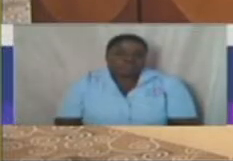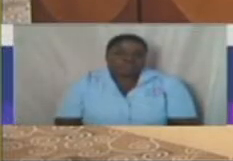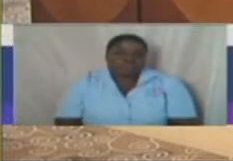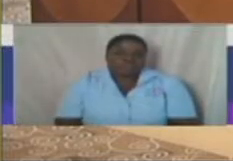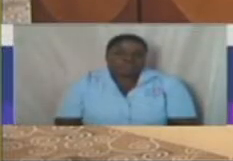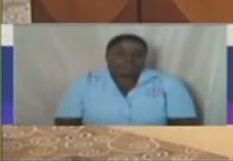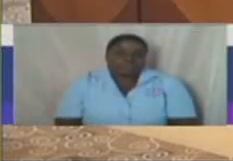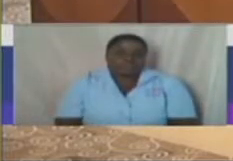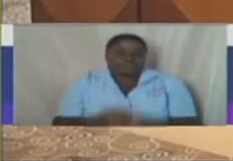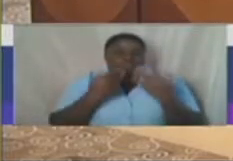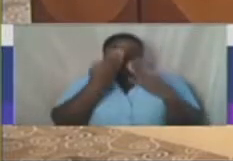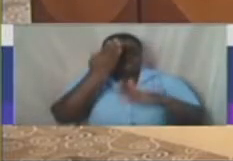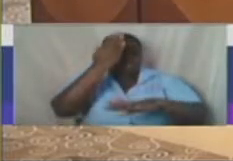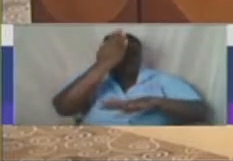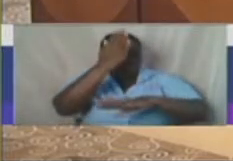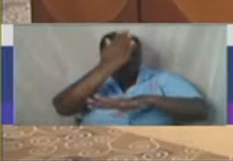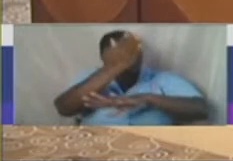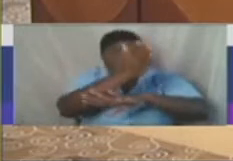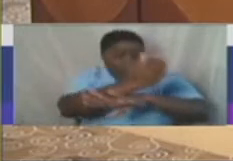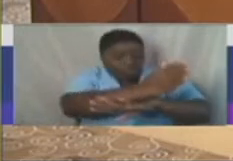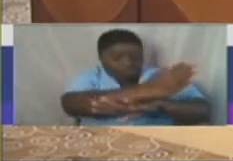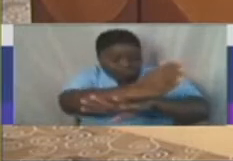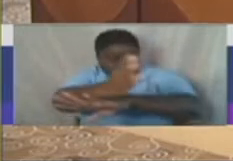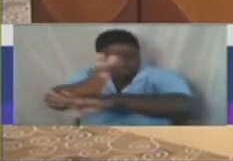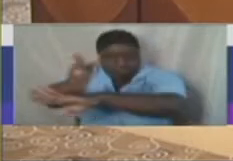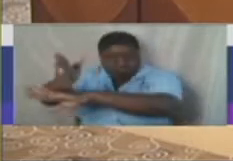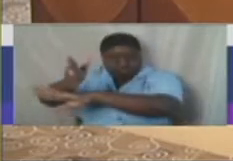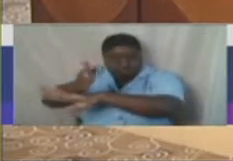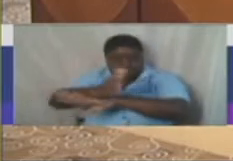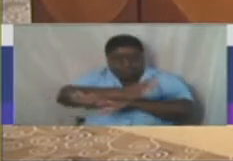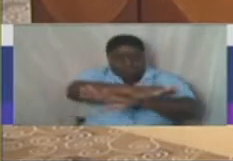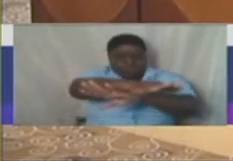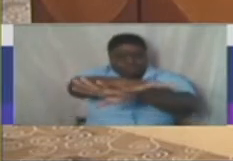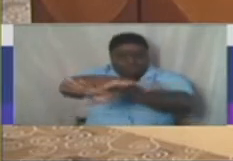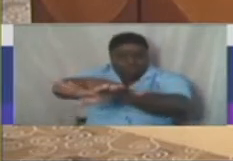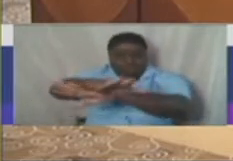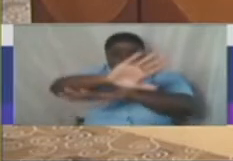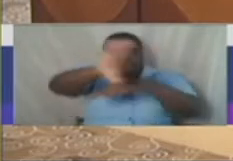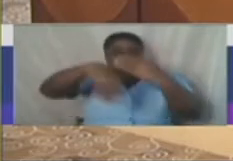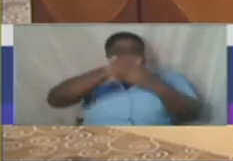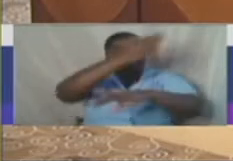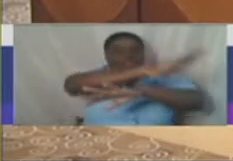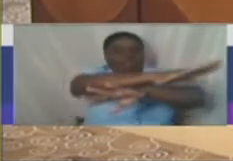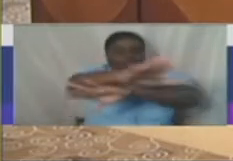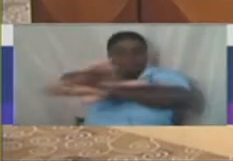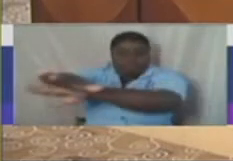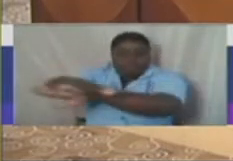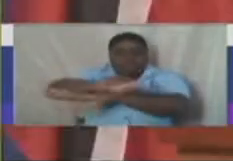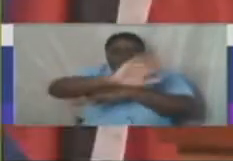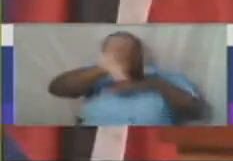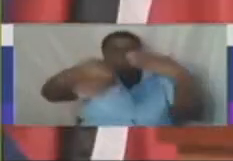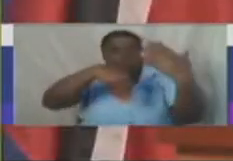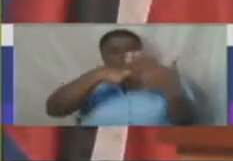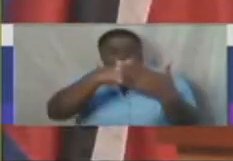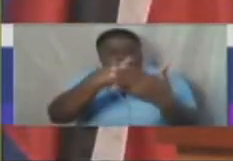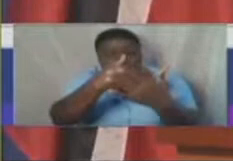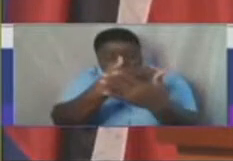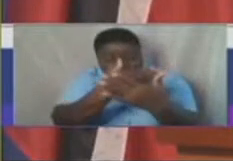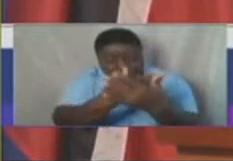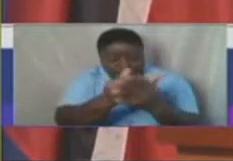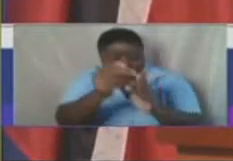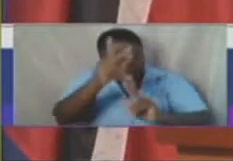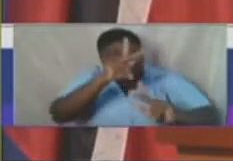Good afternoon to the Honourable Prime Minister, the Honourable Ministers of Health, Energy, National Security, and the Office of the Prime